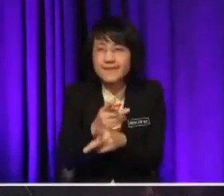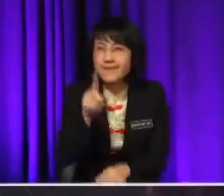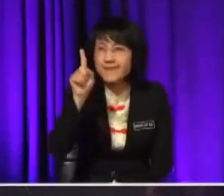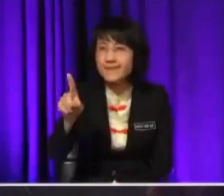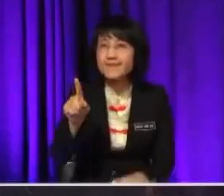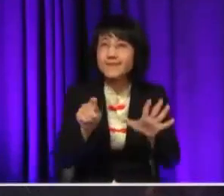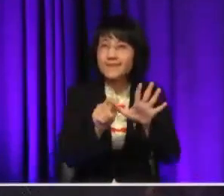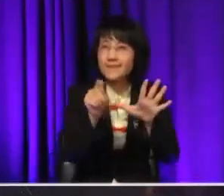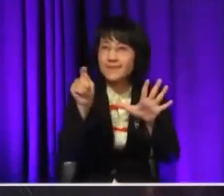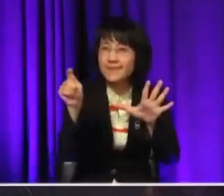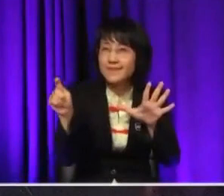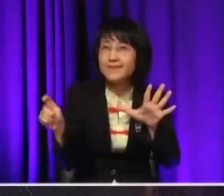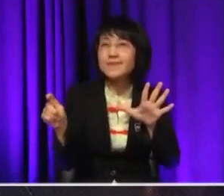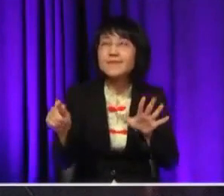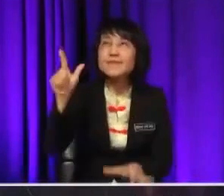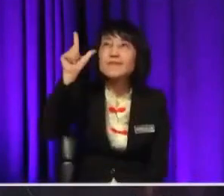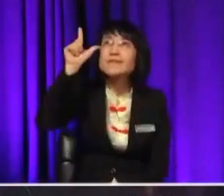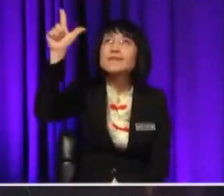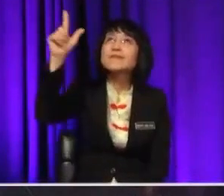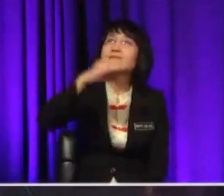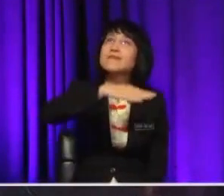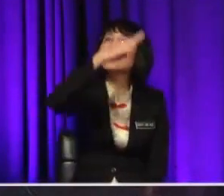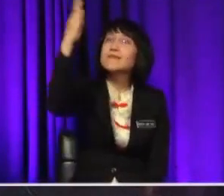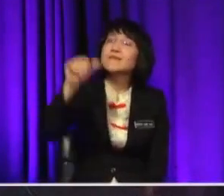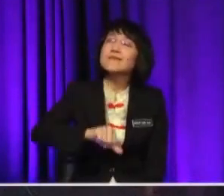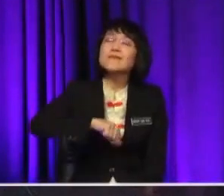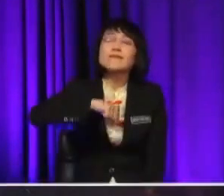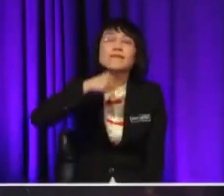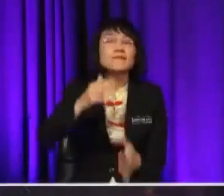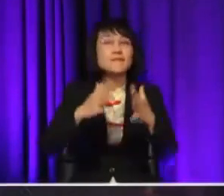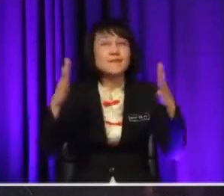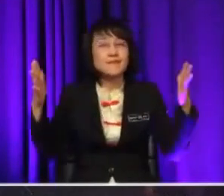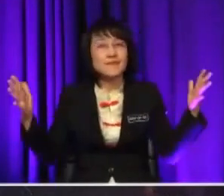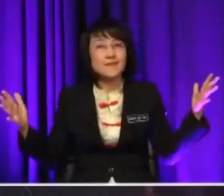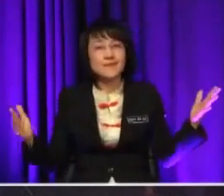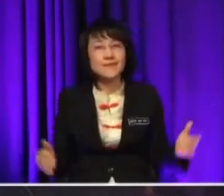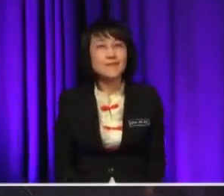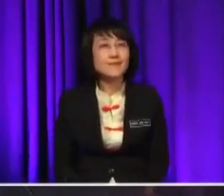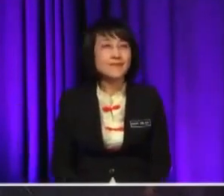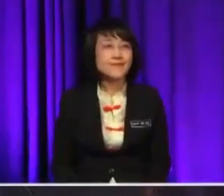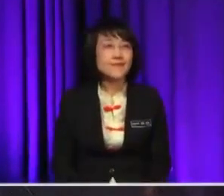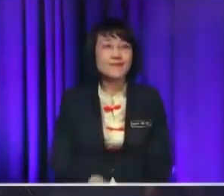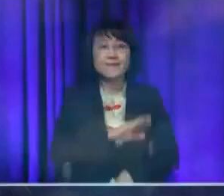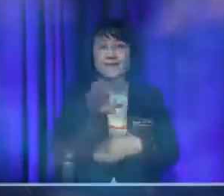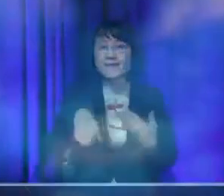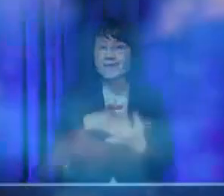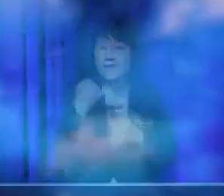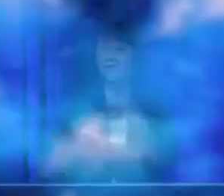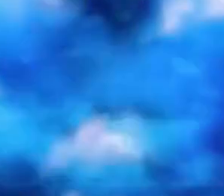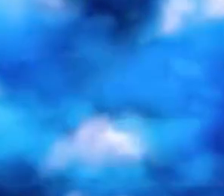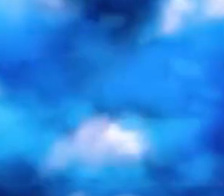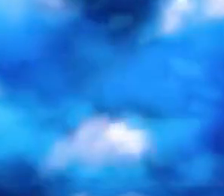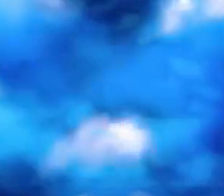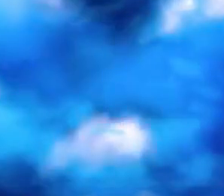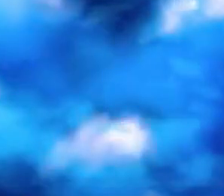twig, that looked up at the sky so proud and big, all last summer. As well